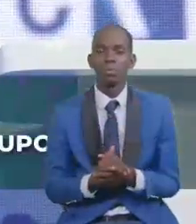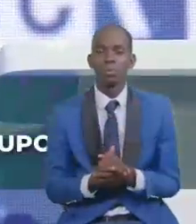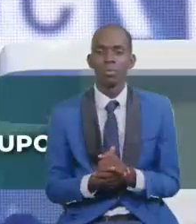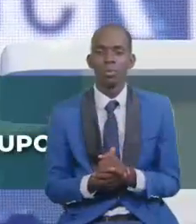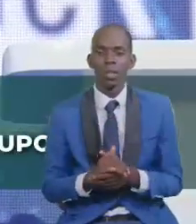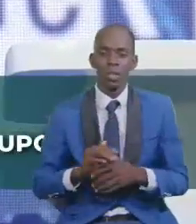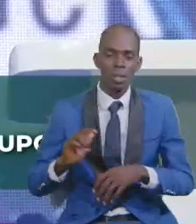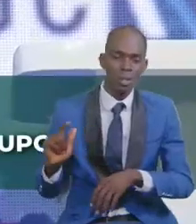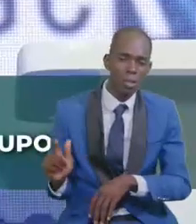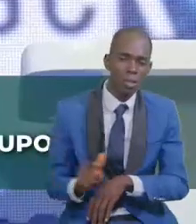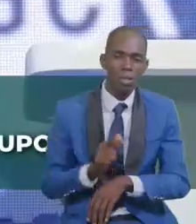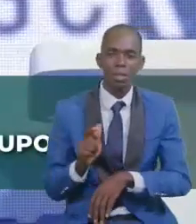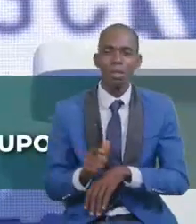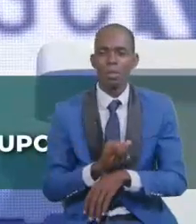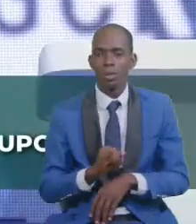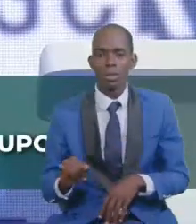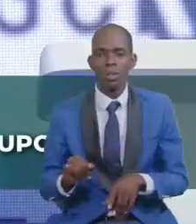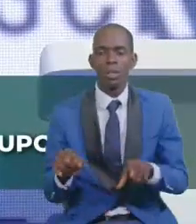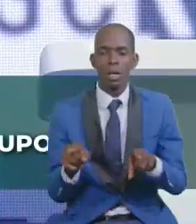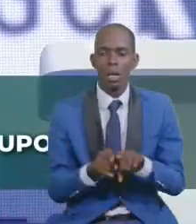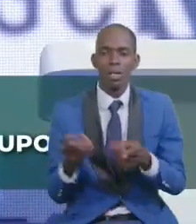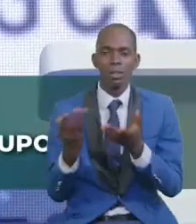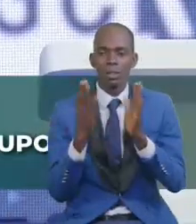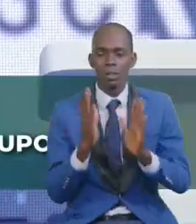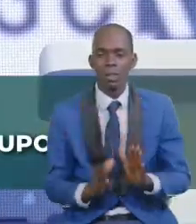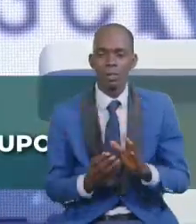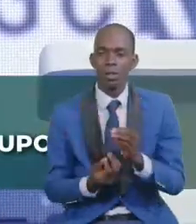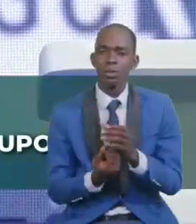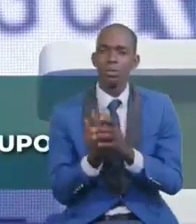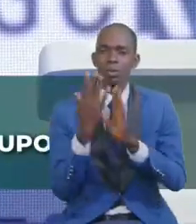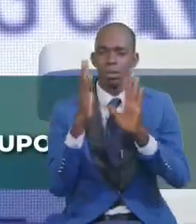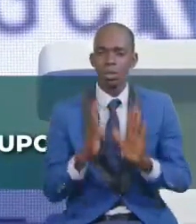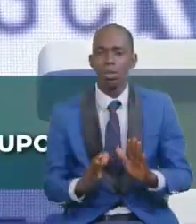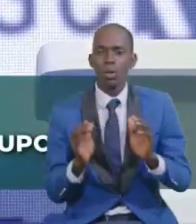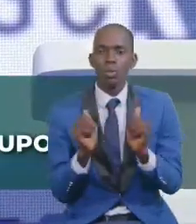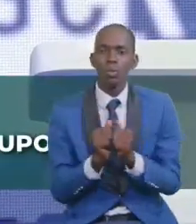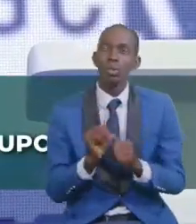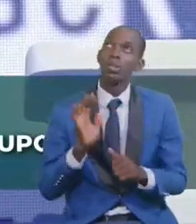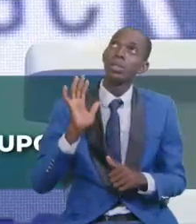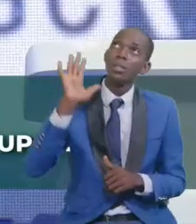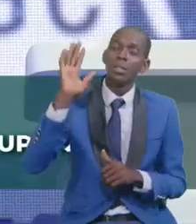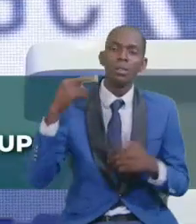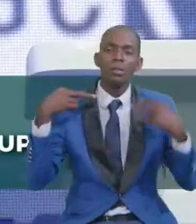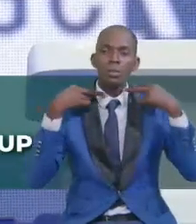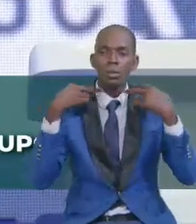toiling as servant cultivators with his yoke upon you.